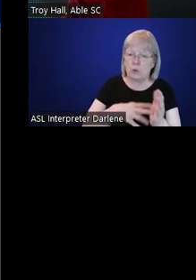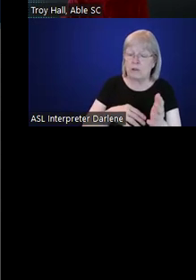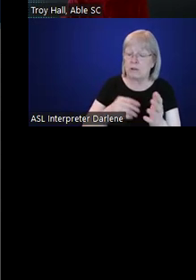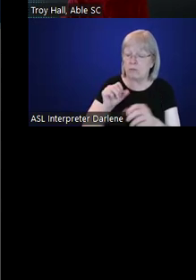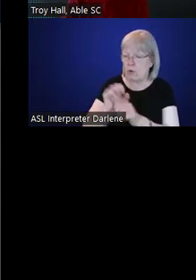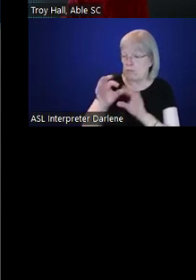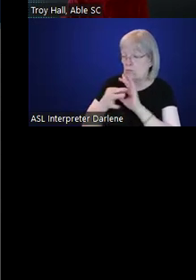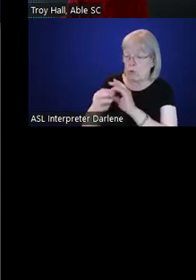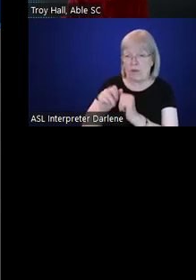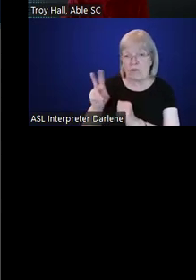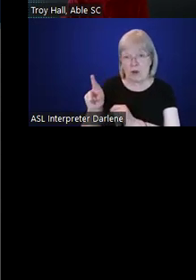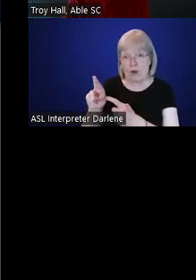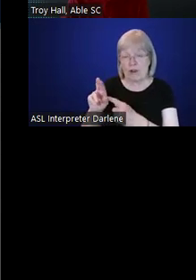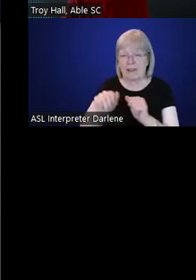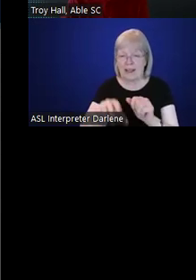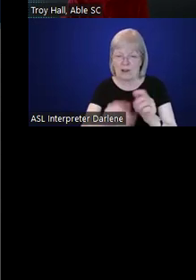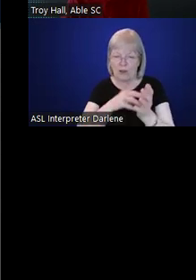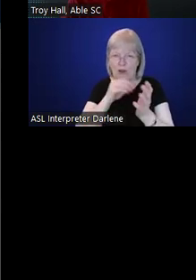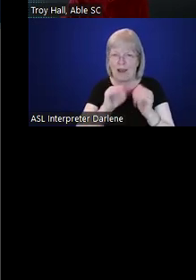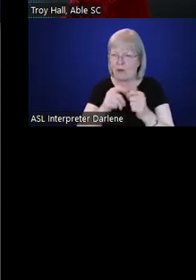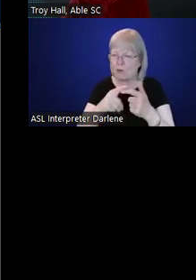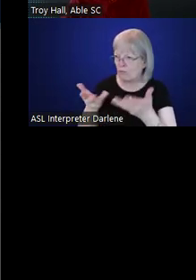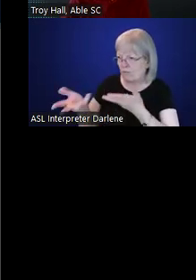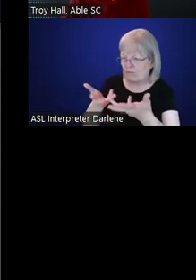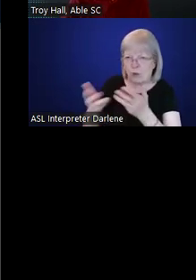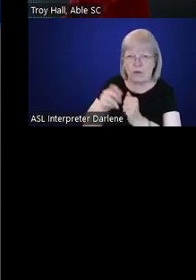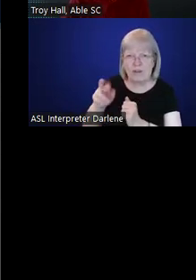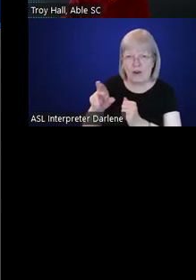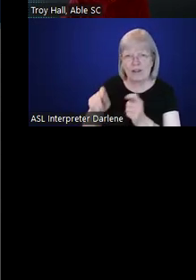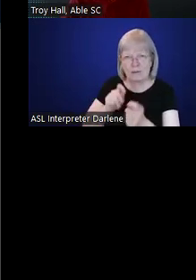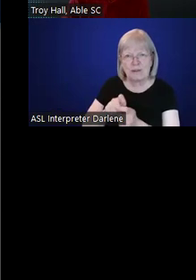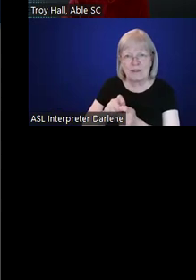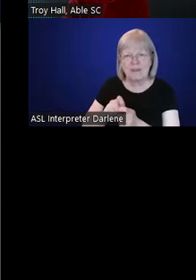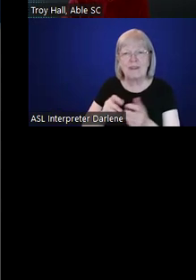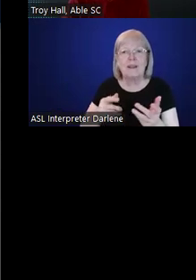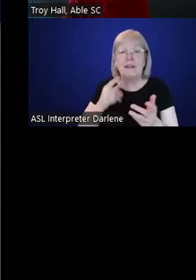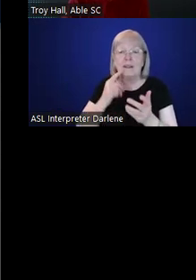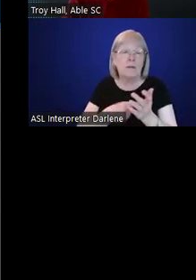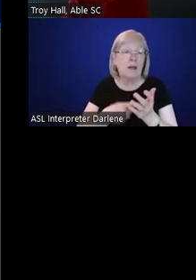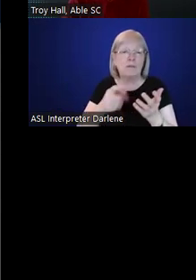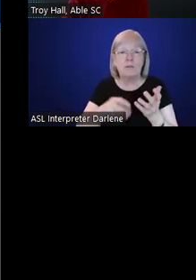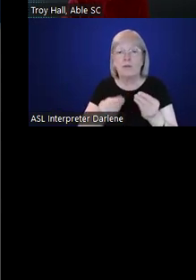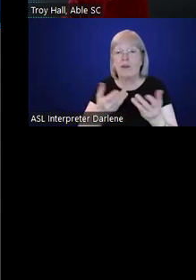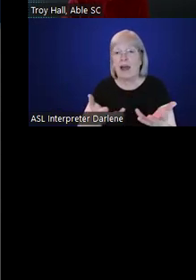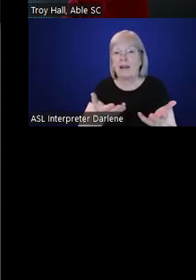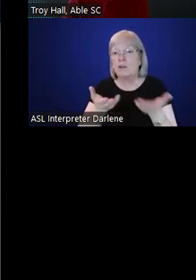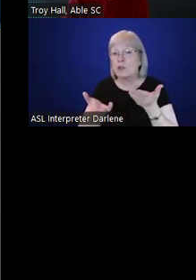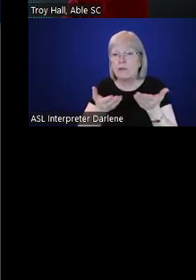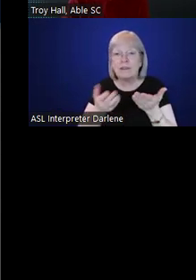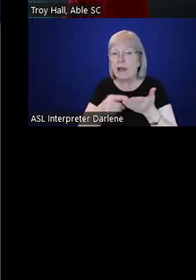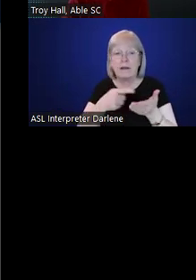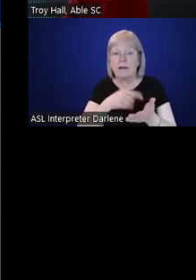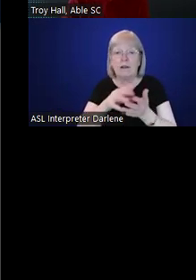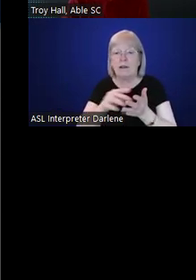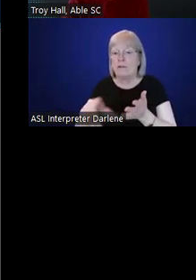right? A lot of times VR might not provide a service because it's not specifically asked for, or they can't assess that an